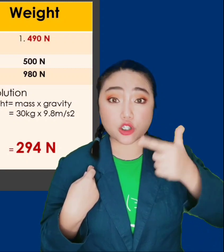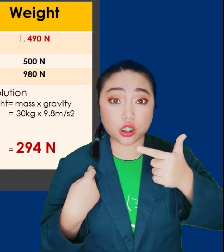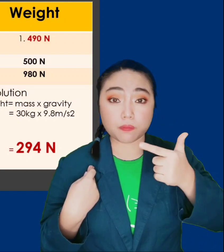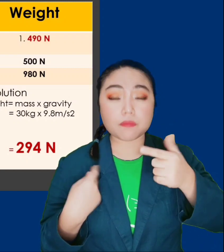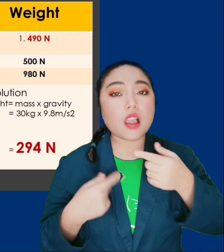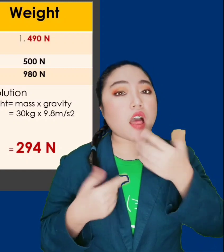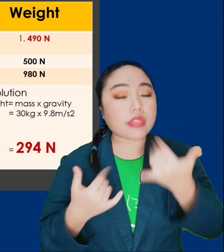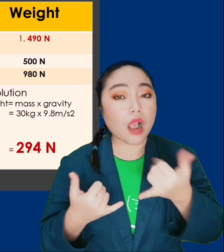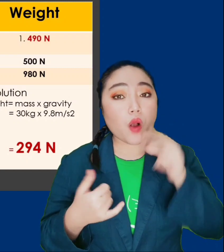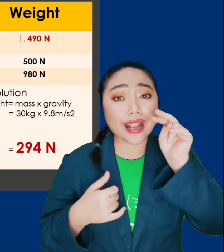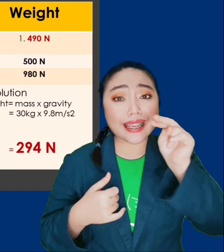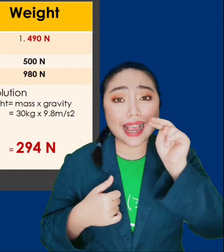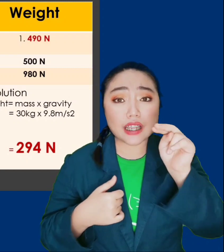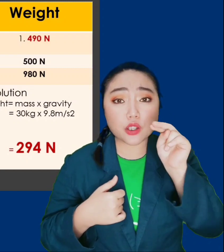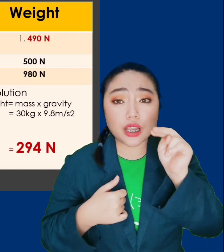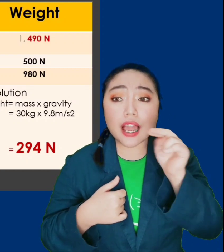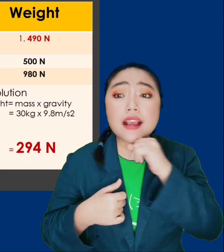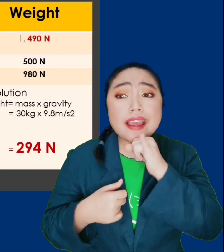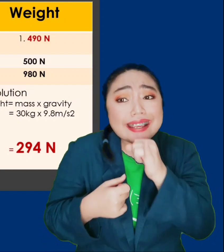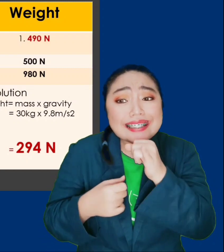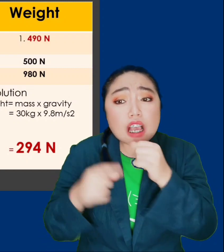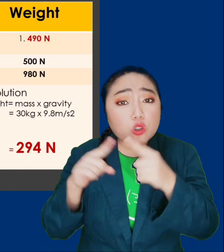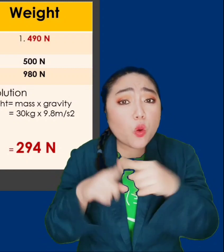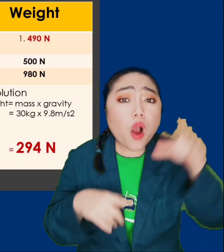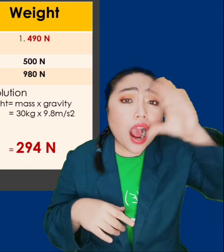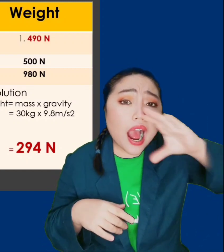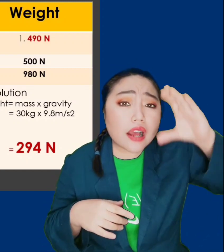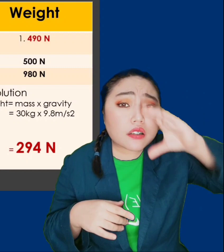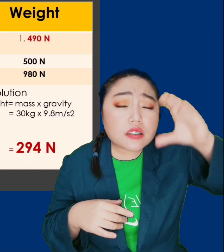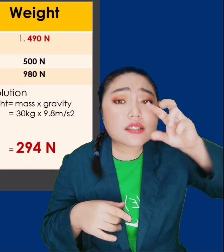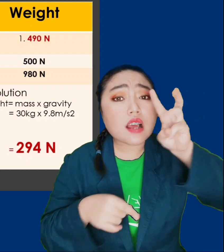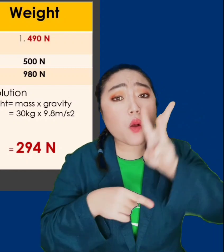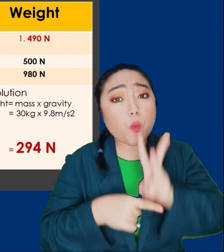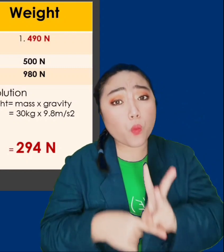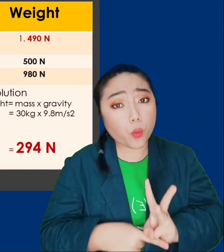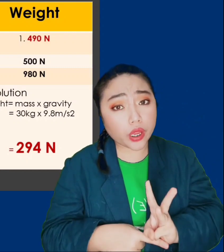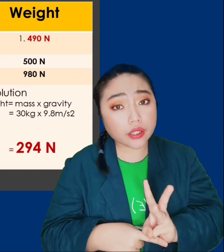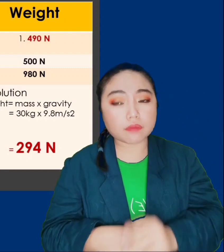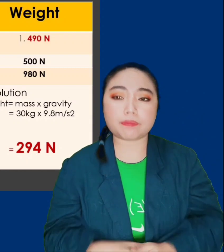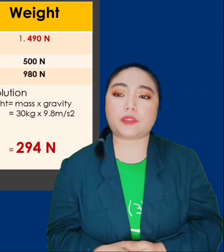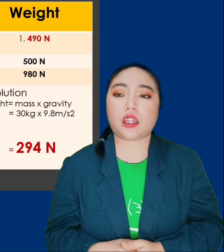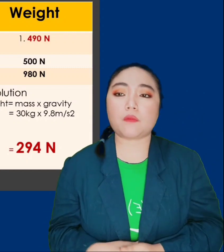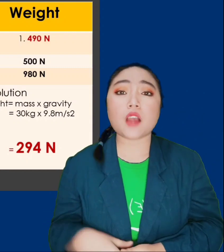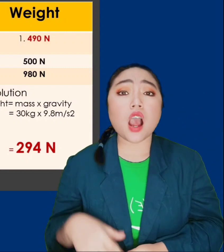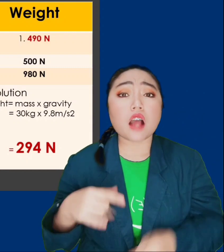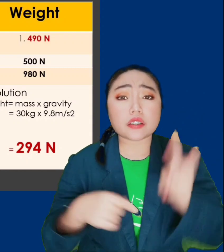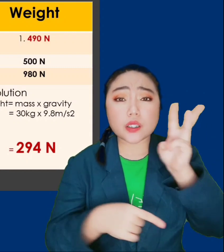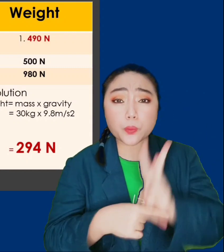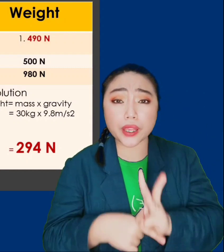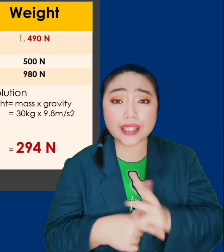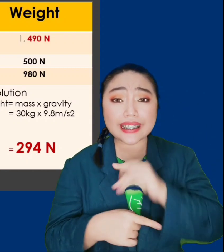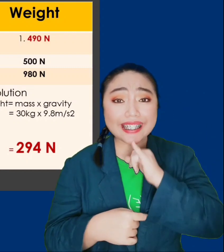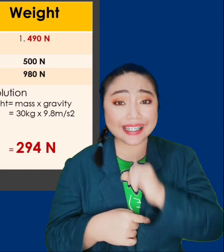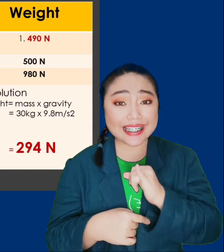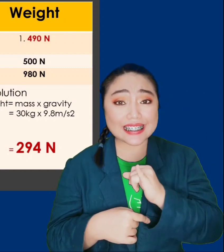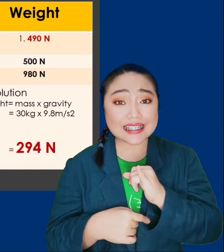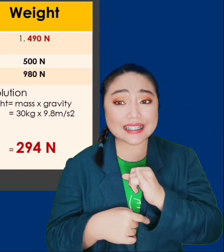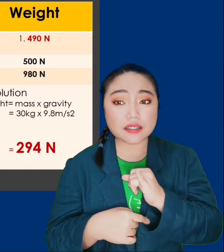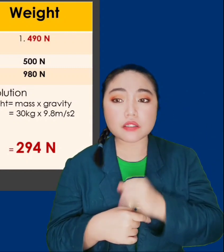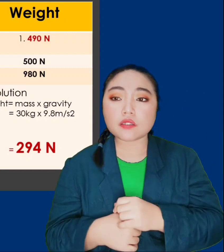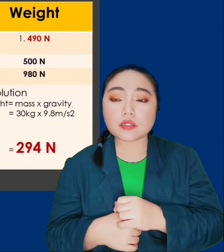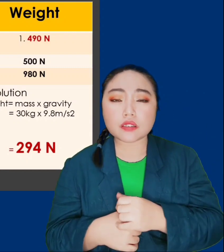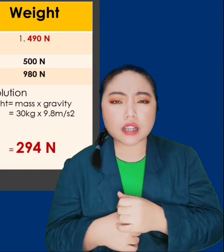The mass is 30 kilogram. So what you are looking for is the weight. The